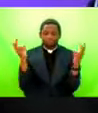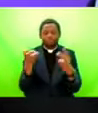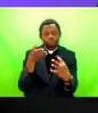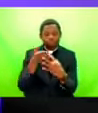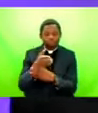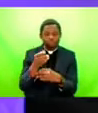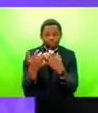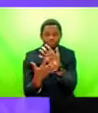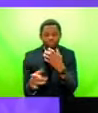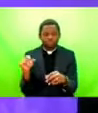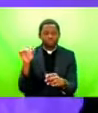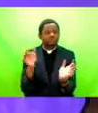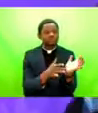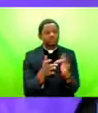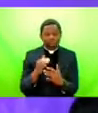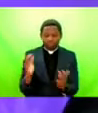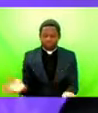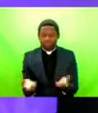Arise and shine.